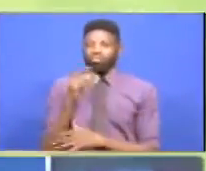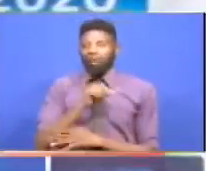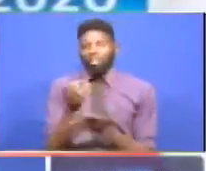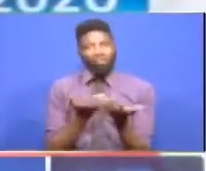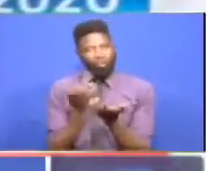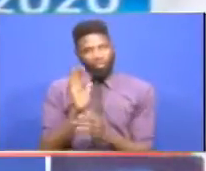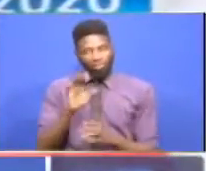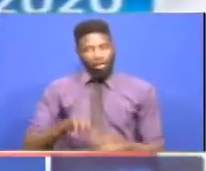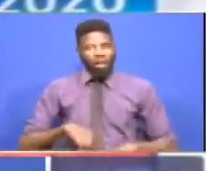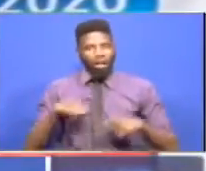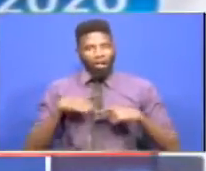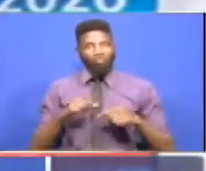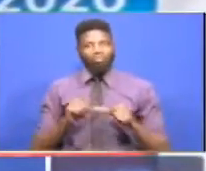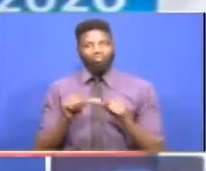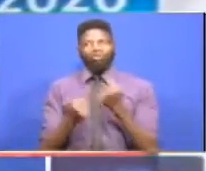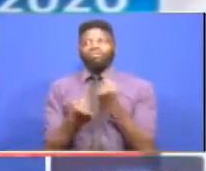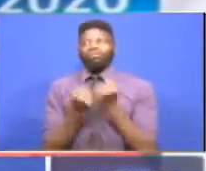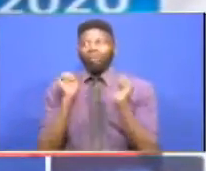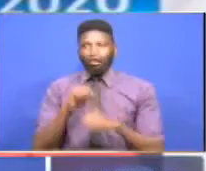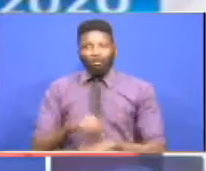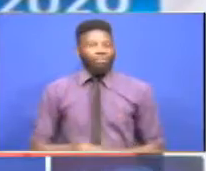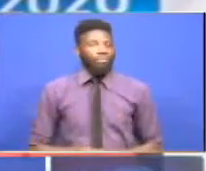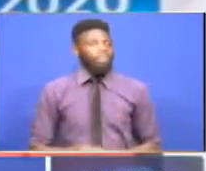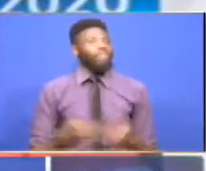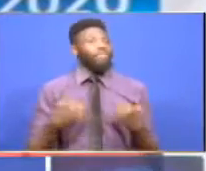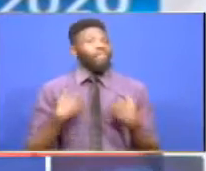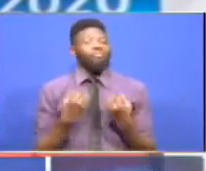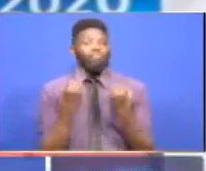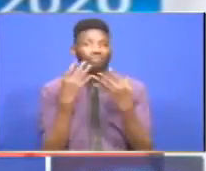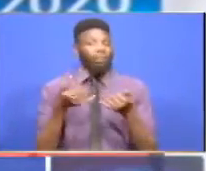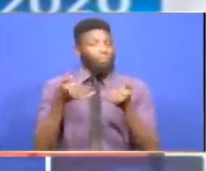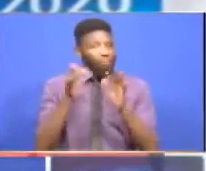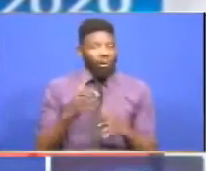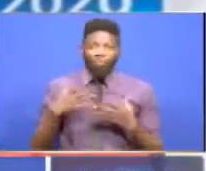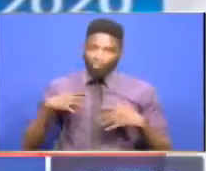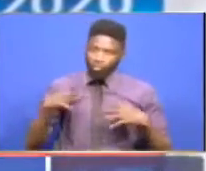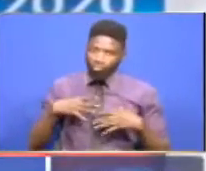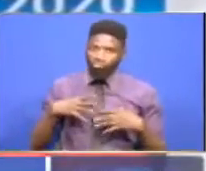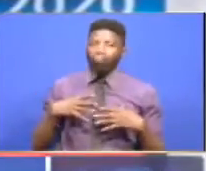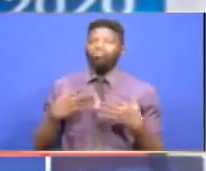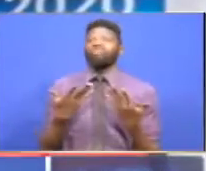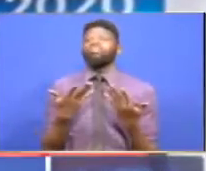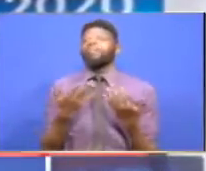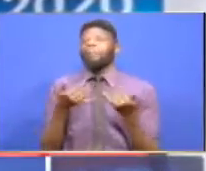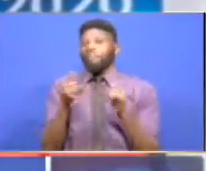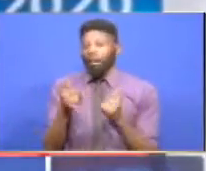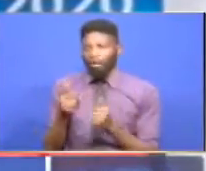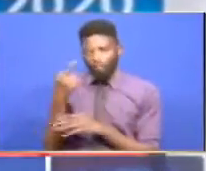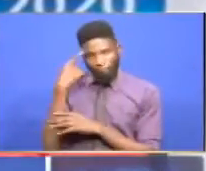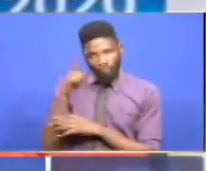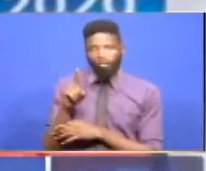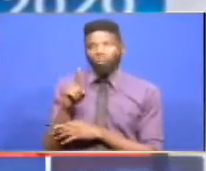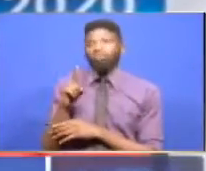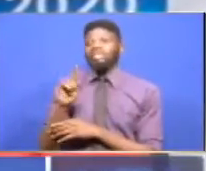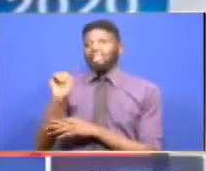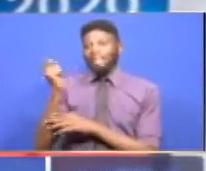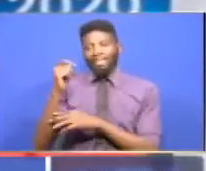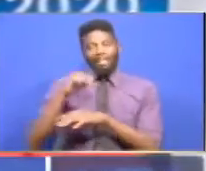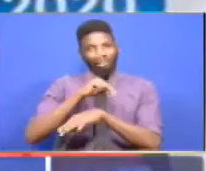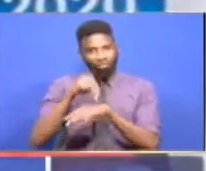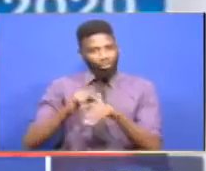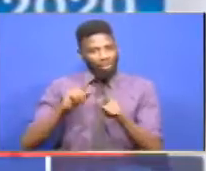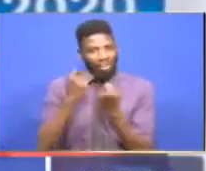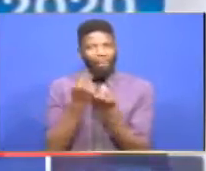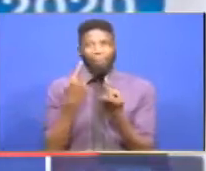lives. Tuna senior players, it's very unfortunate saizi ukiwaambia watu wamechezea paka harambe lakini hawana mali. Unaona? Tunataka